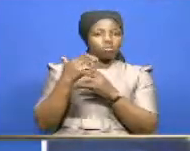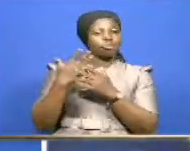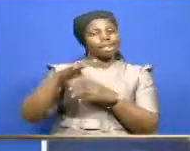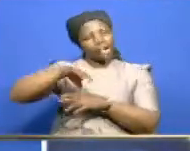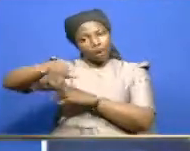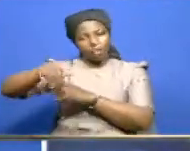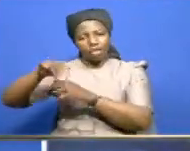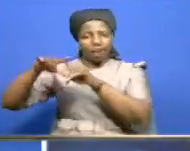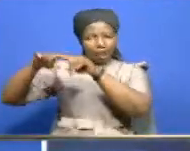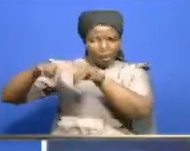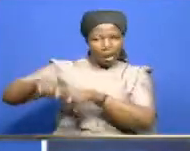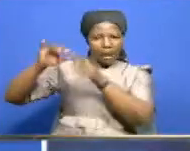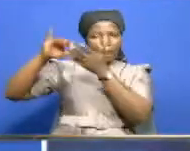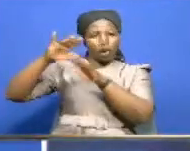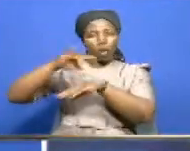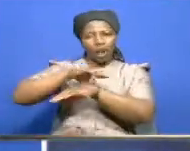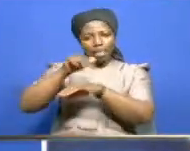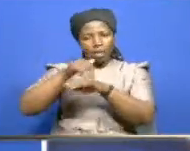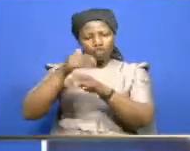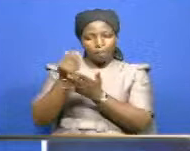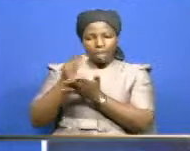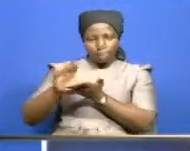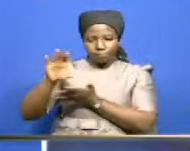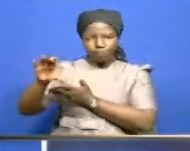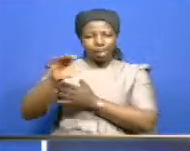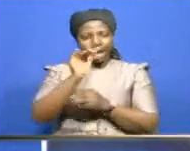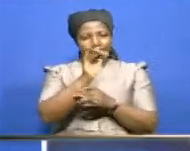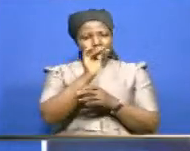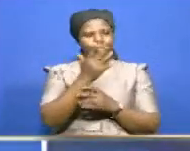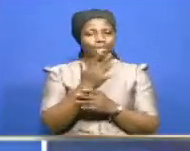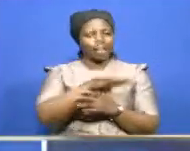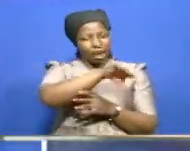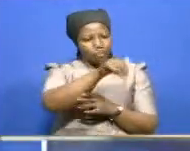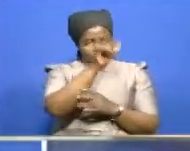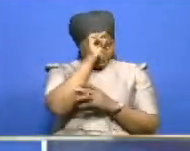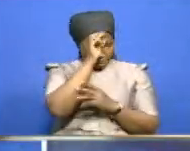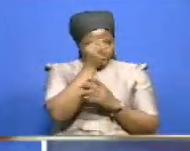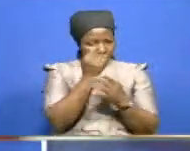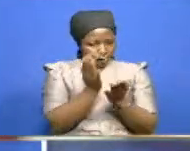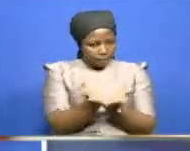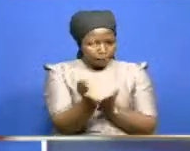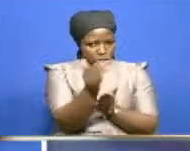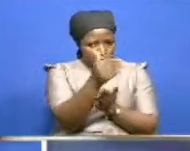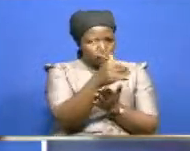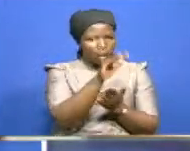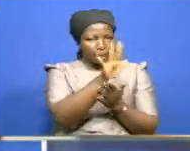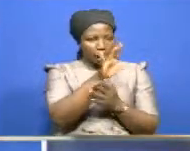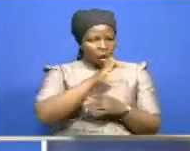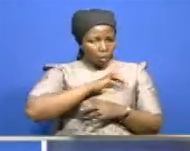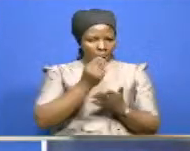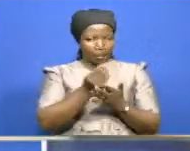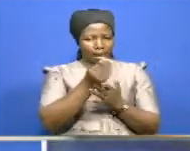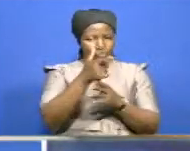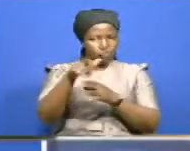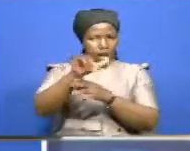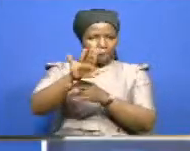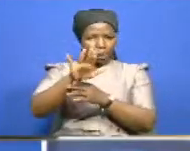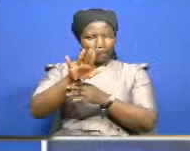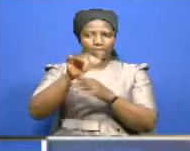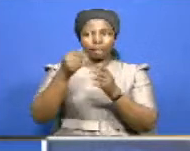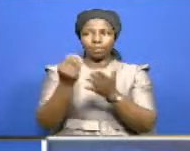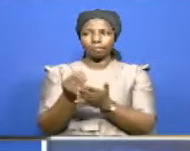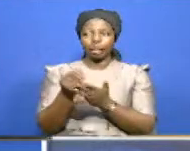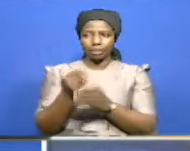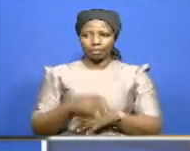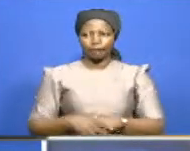government allocations, calling on county government to strengthen the revenue collection infrastructure and systems to increase their revenue streams. It